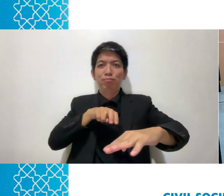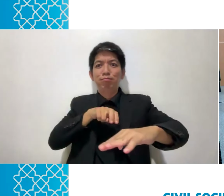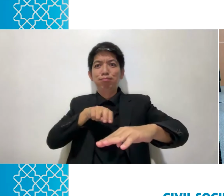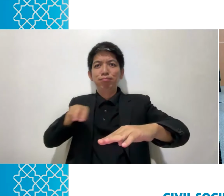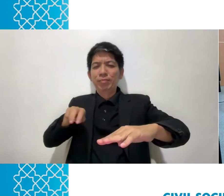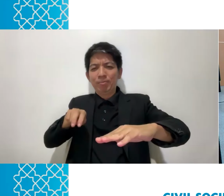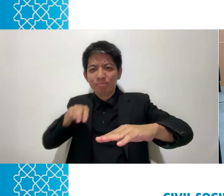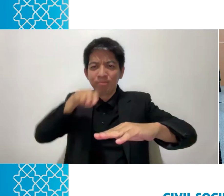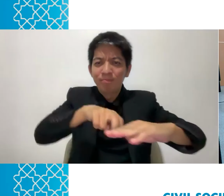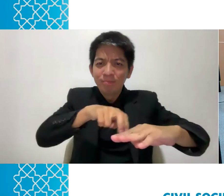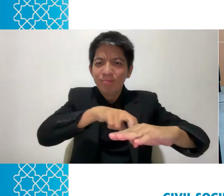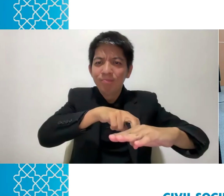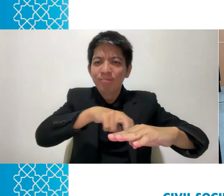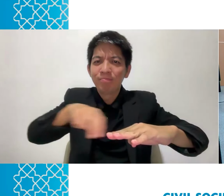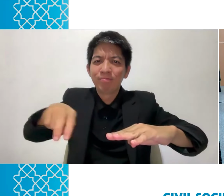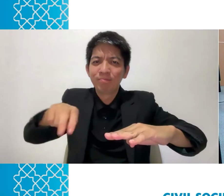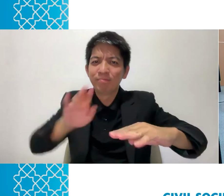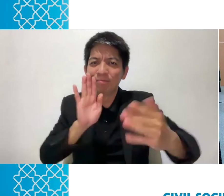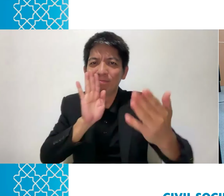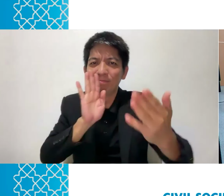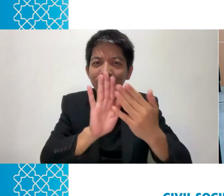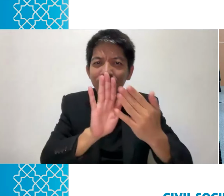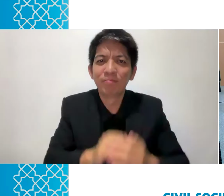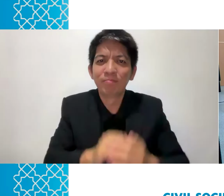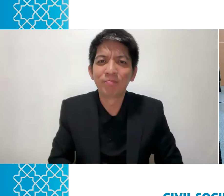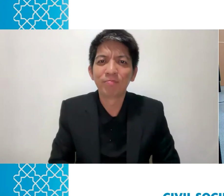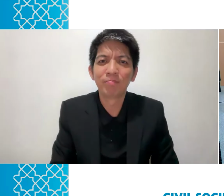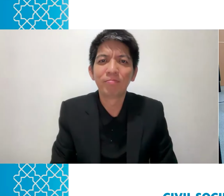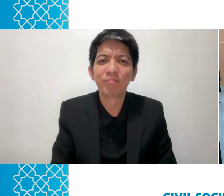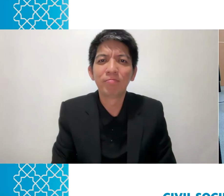papers laid out on each of the seats.